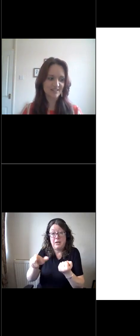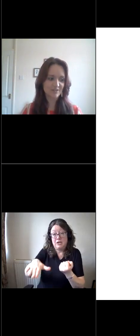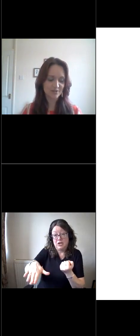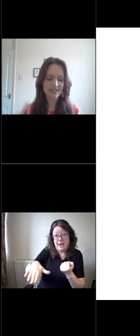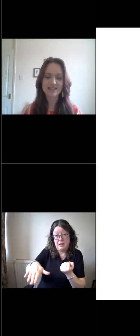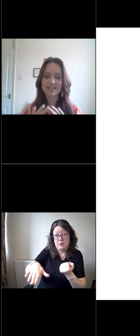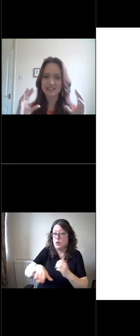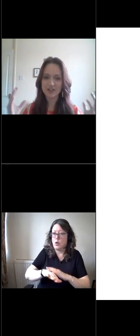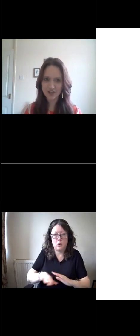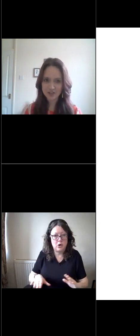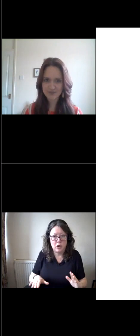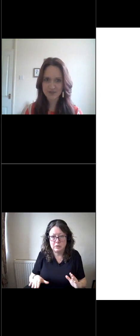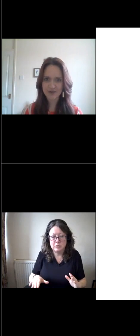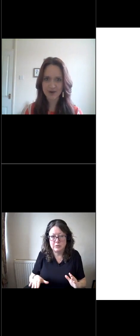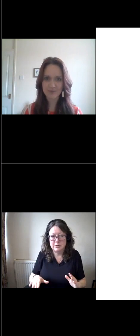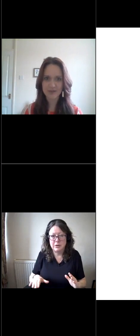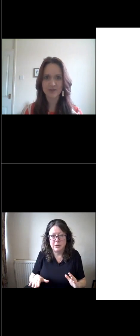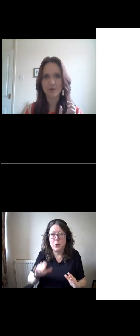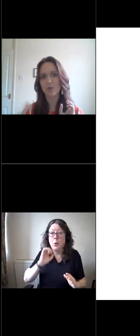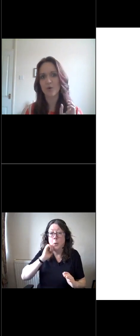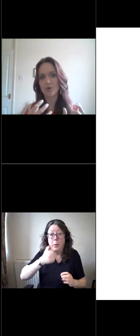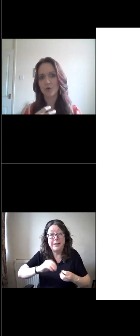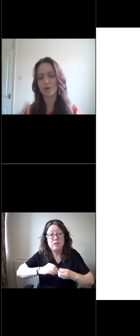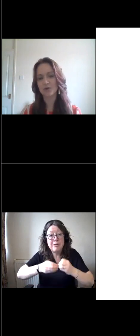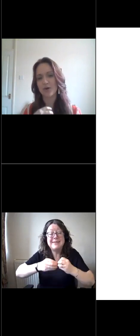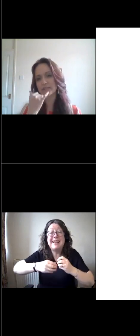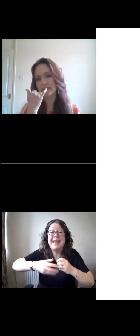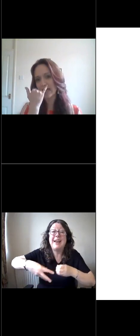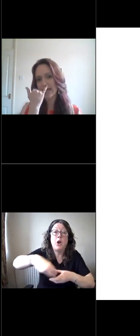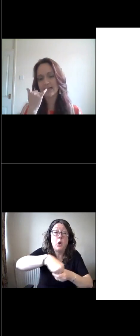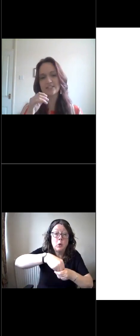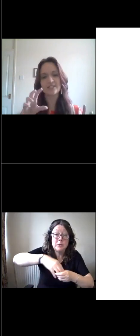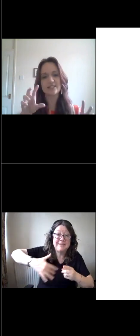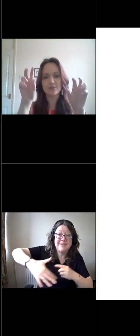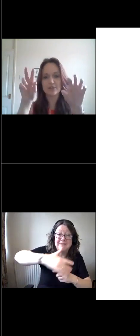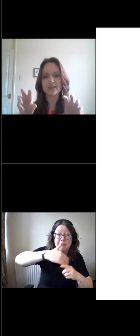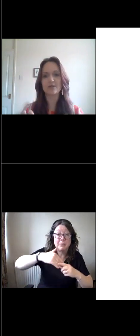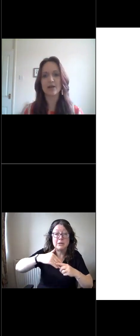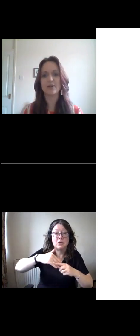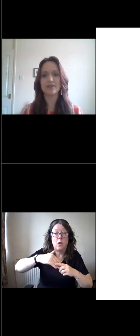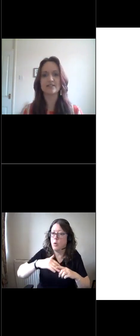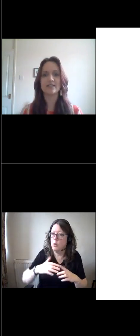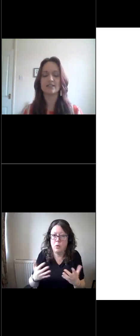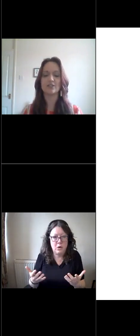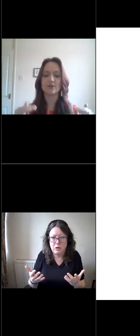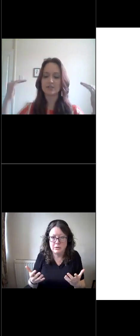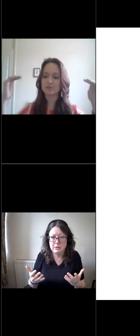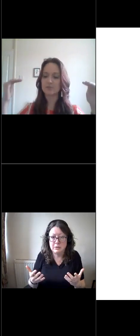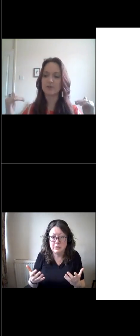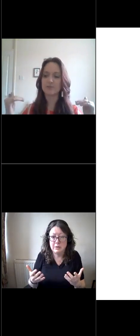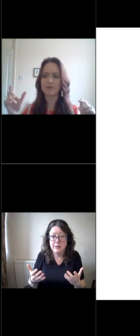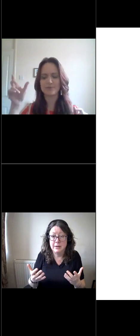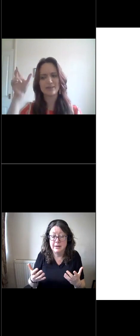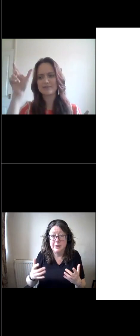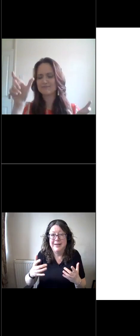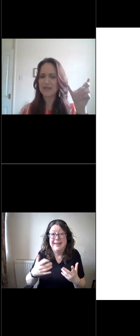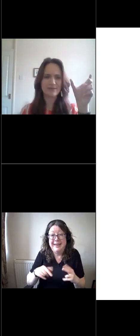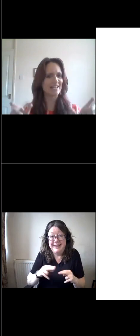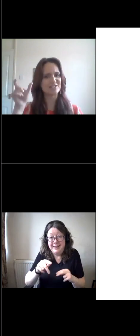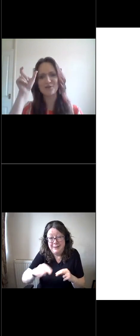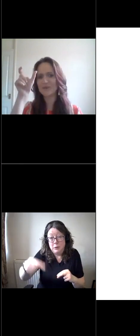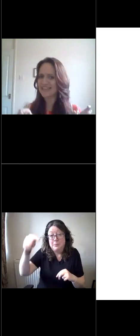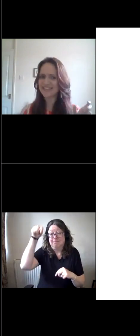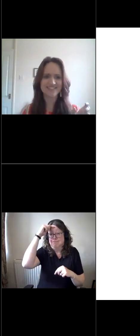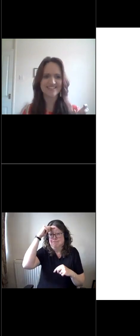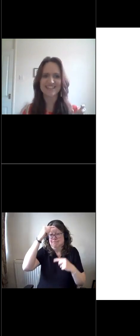and create this inclusive environment, or not? And actually, if you think about these things, I spoke about